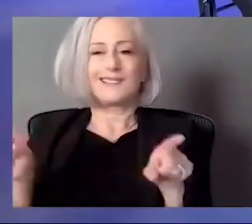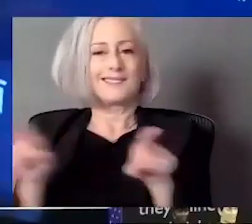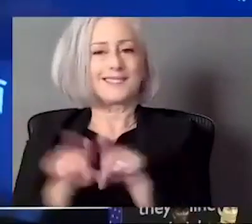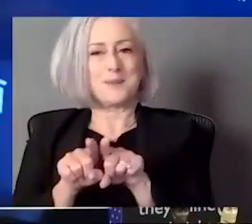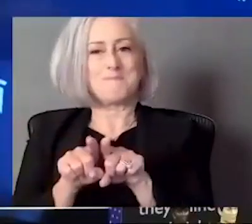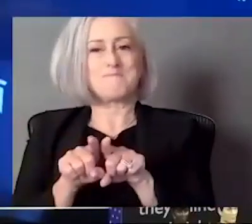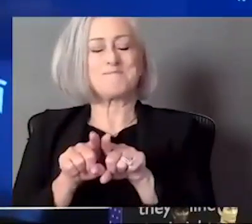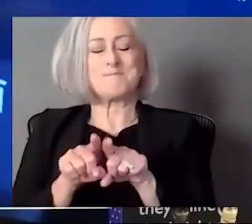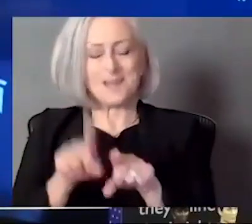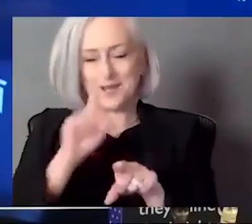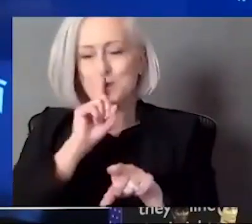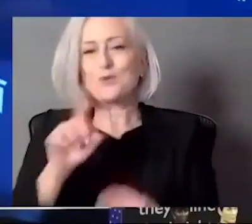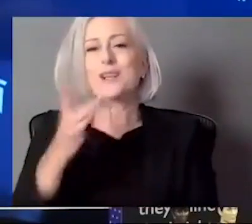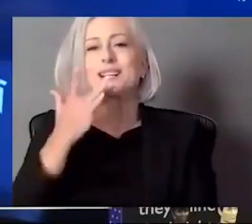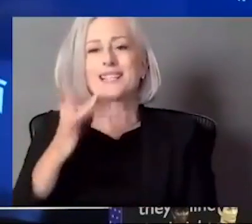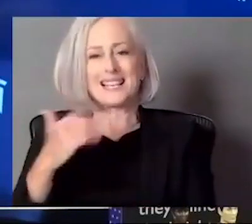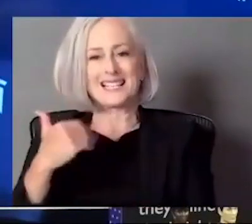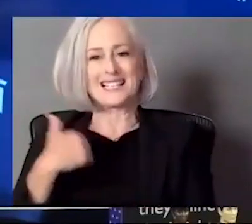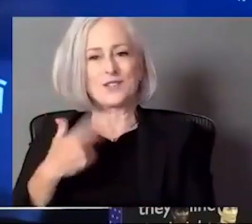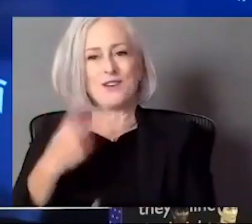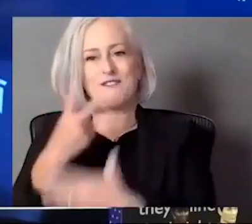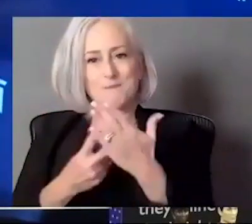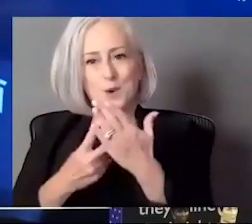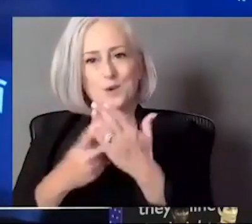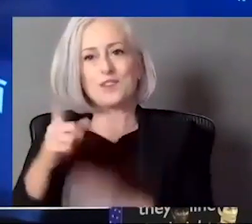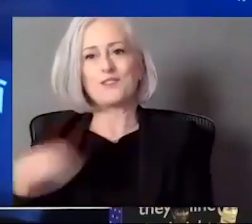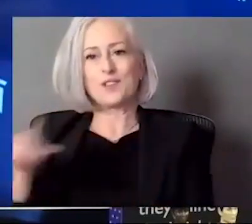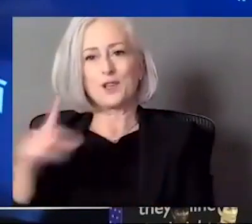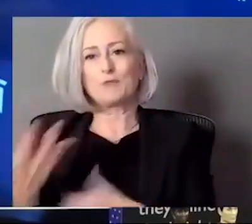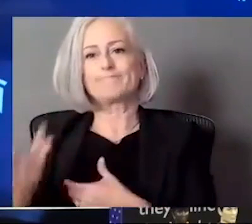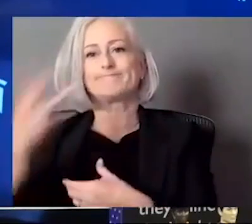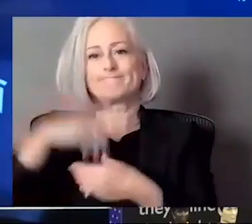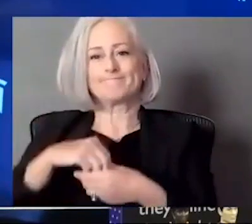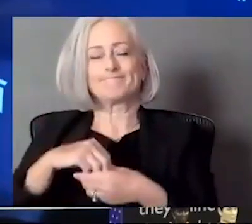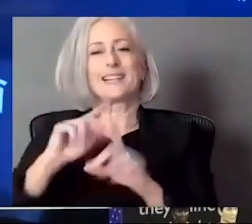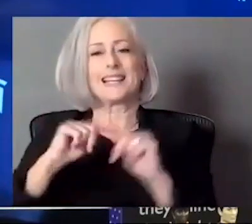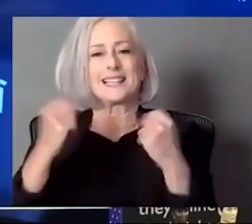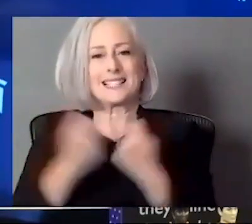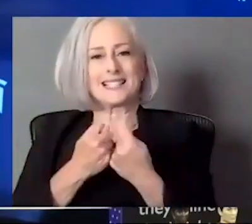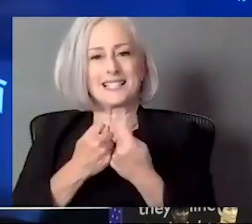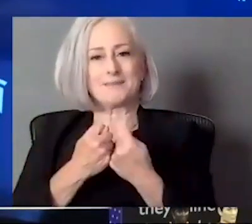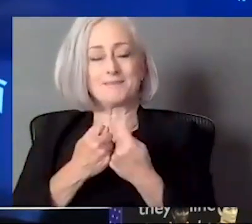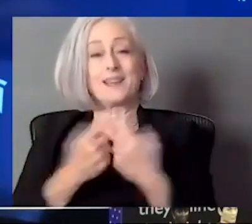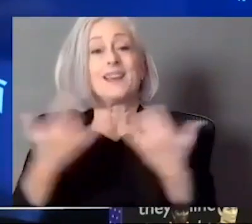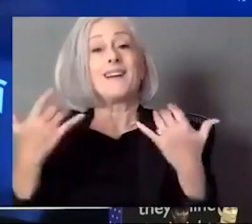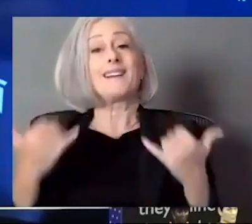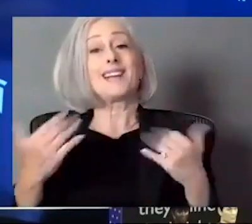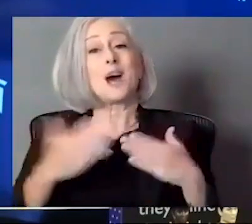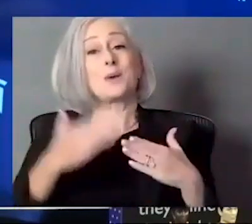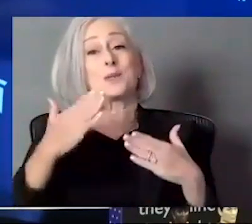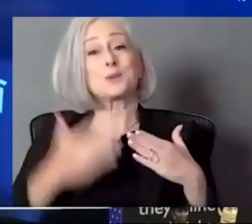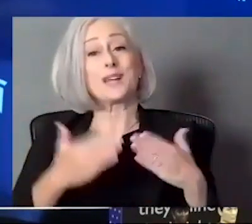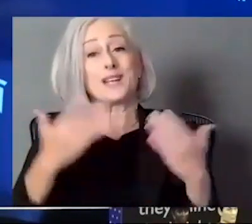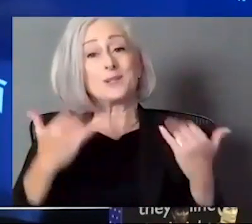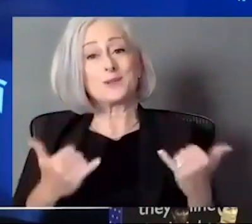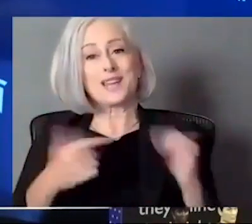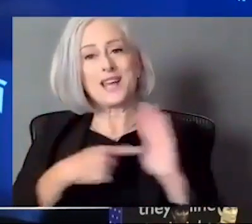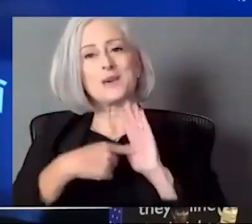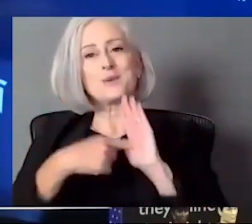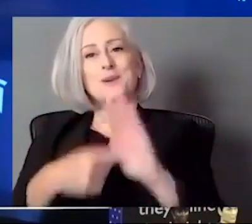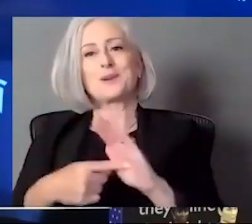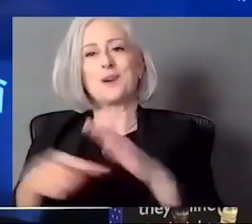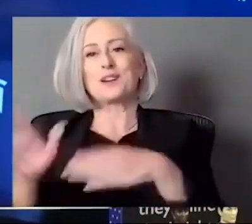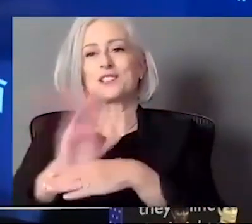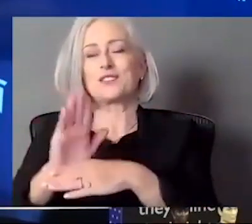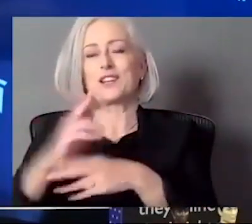to have both of you on our team, Jess. And as we say goodbye for today, we're going to have a look at Sunny Says. Most of